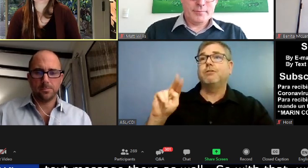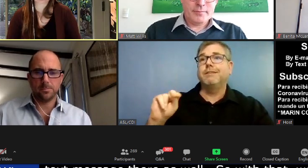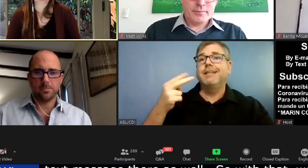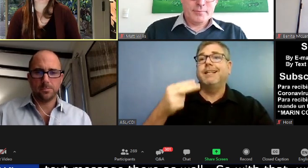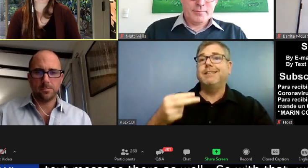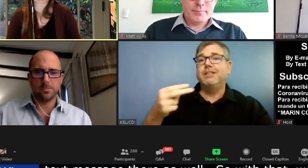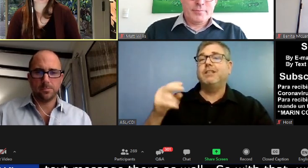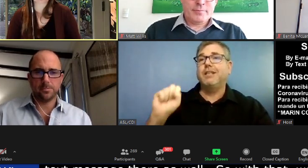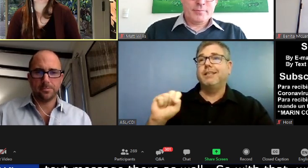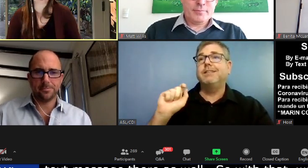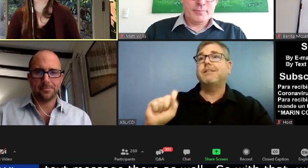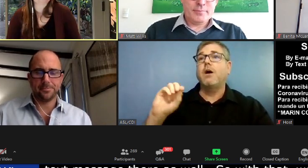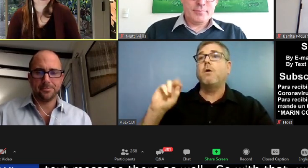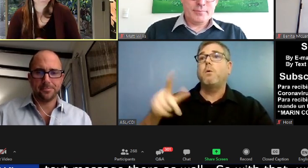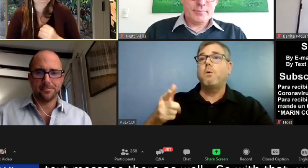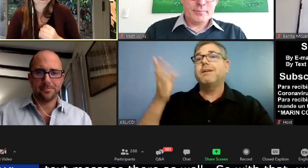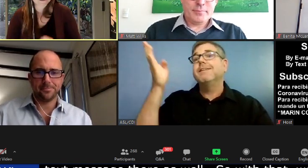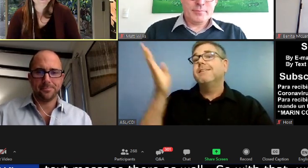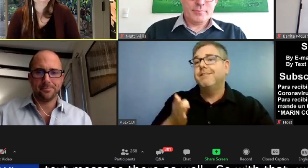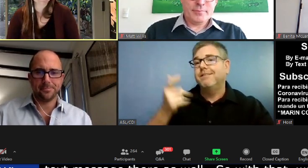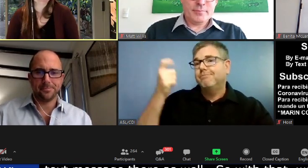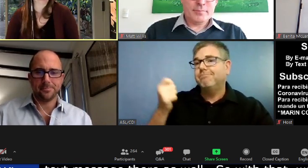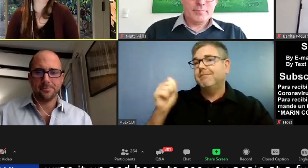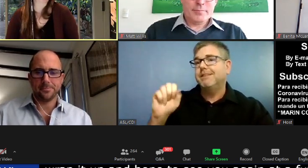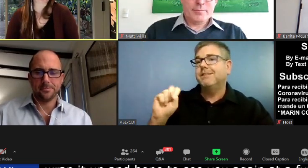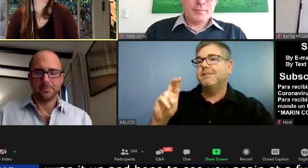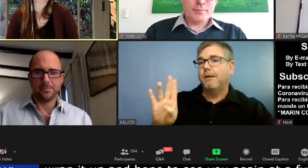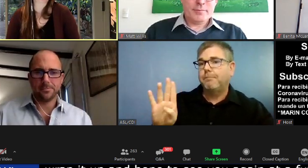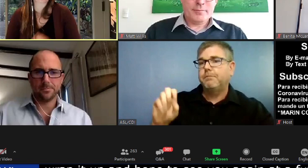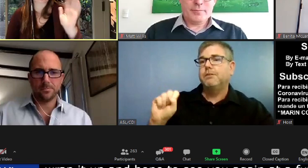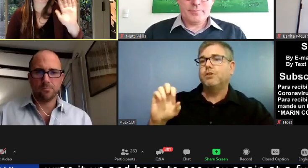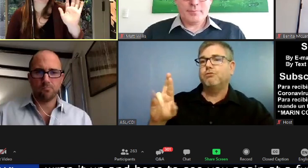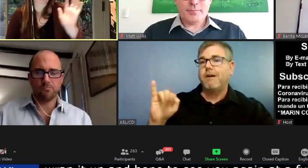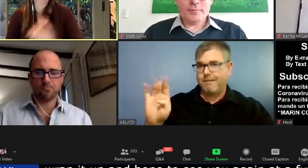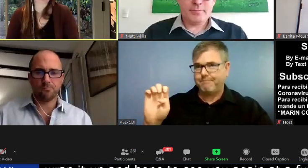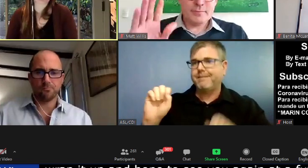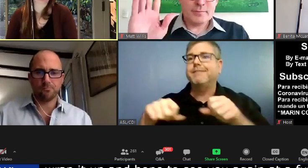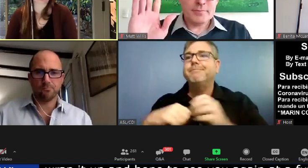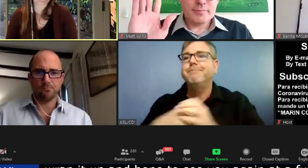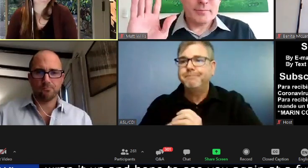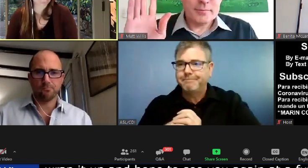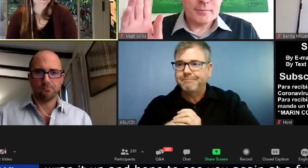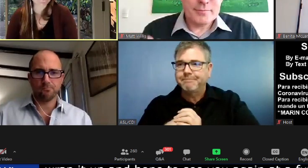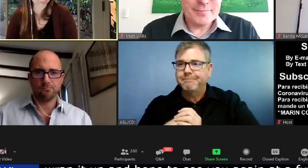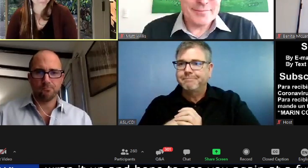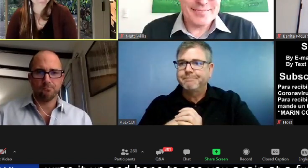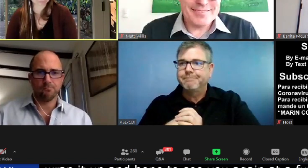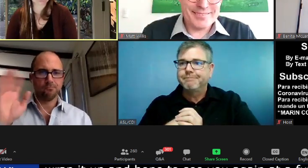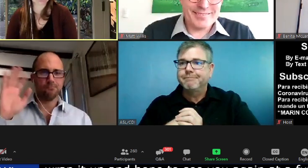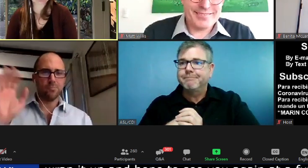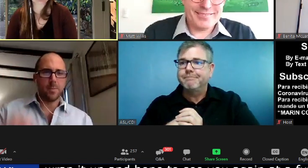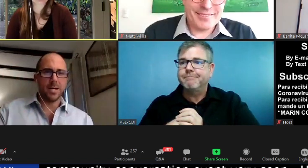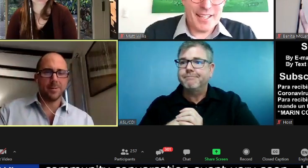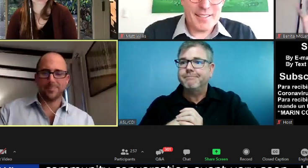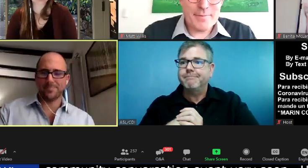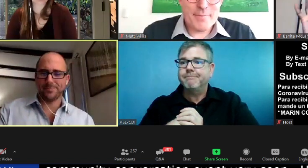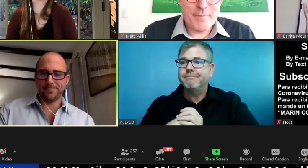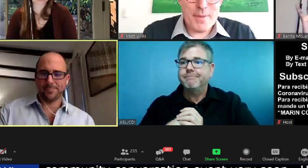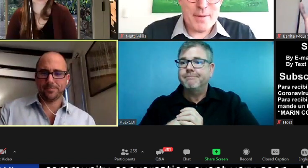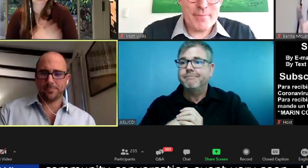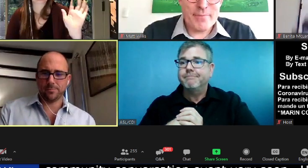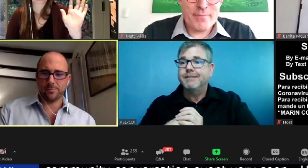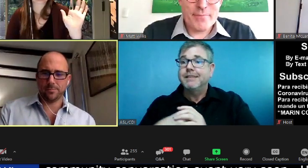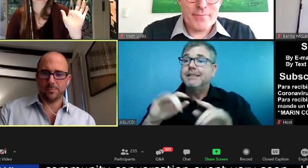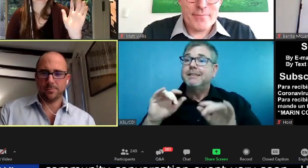future community conversation event very soon. Until then, stay safe, and thanks for watching, everyone. Bye.